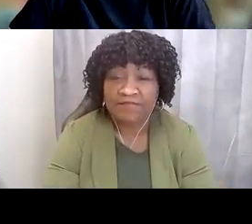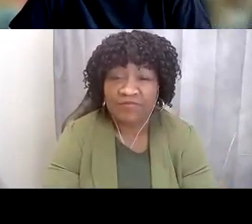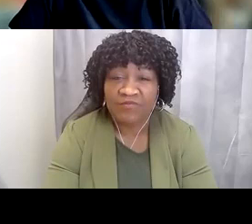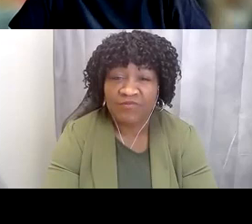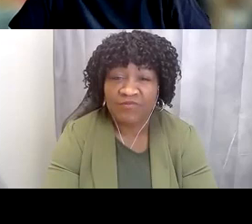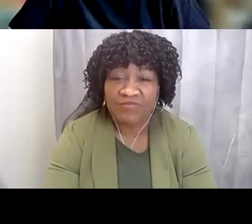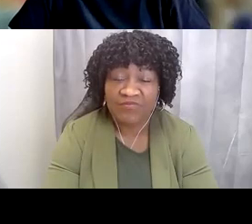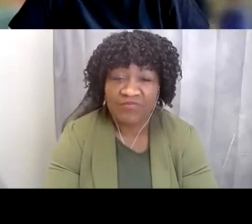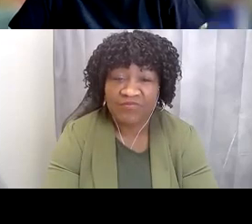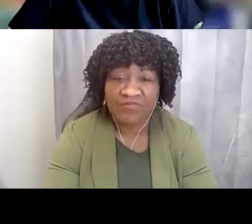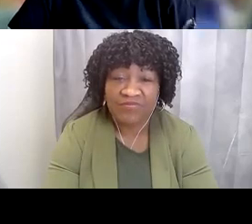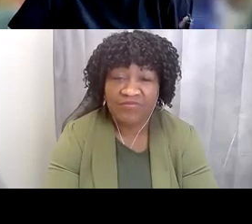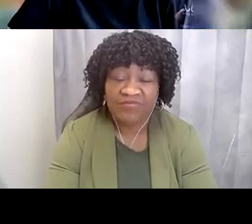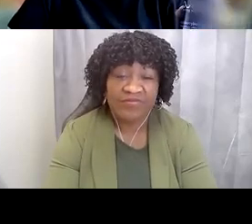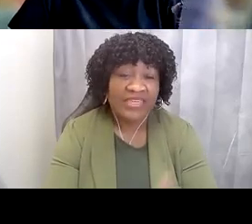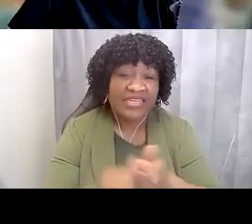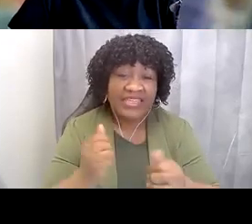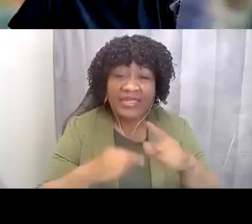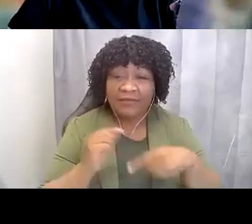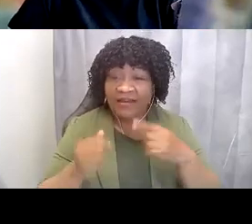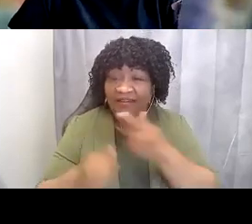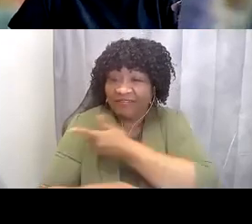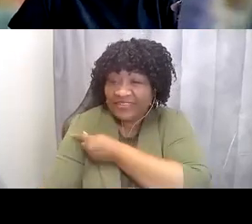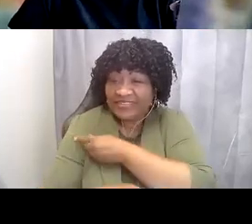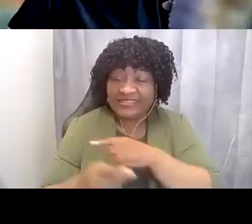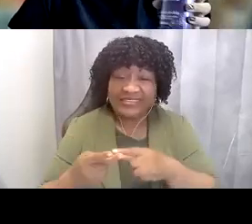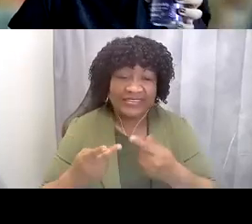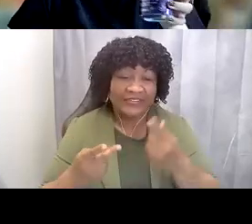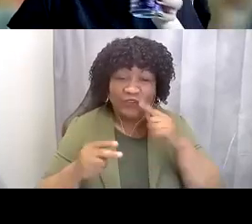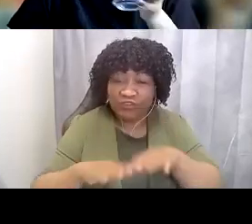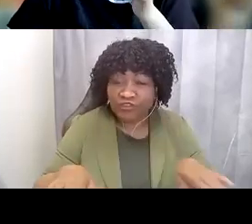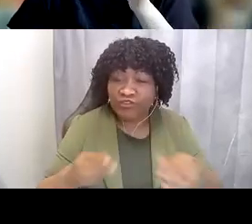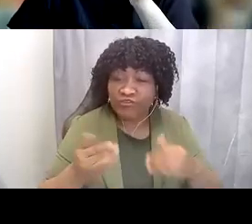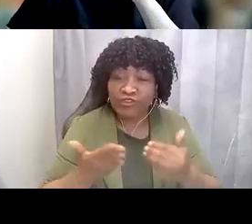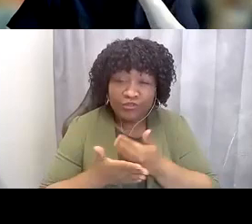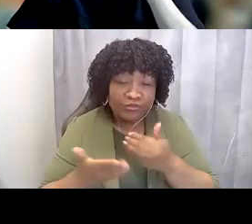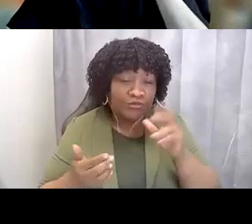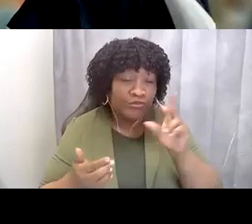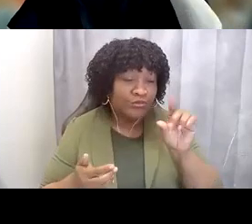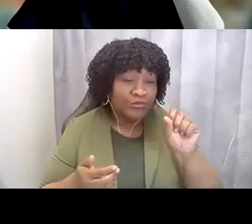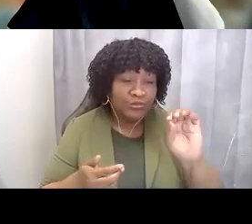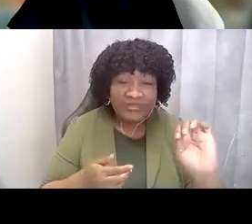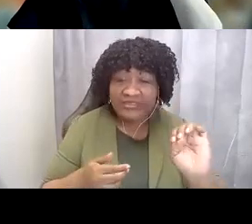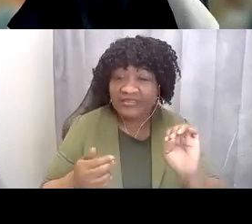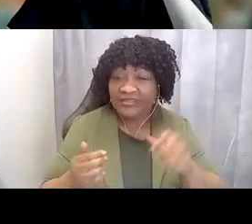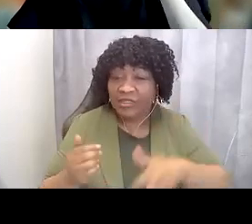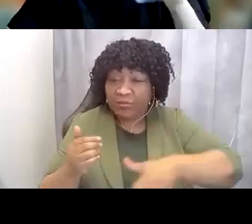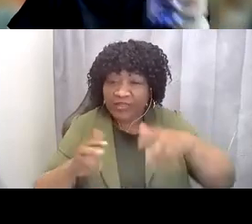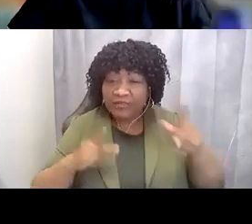Or the new doses or vaccines for children or pregnant people?